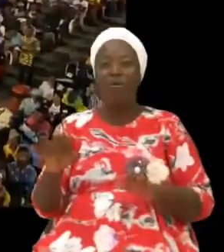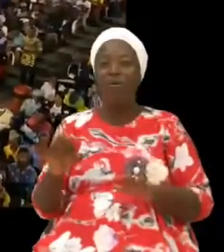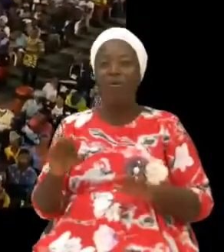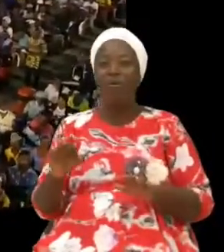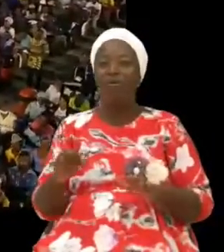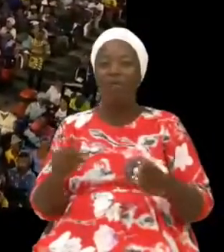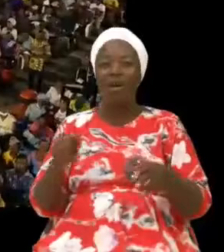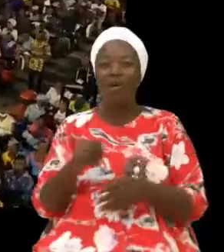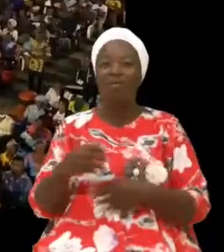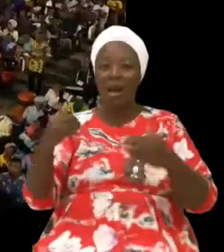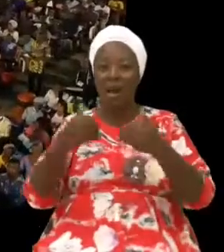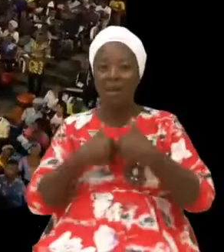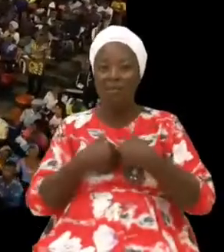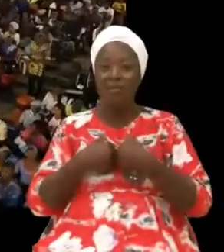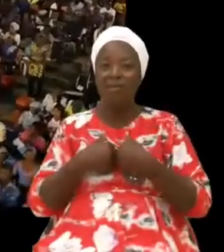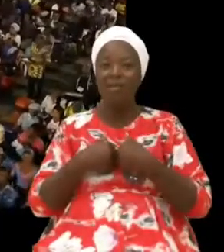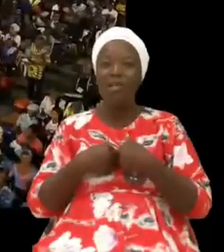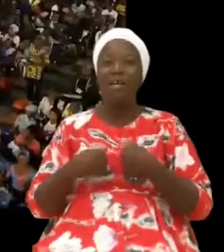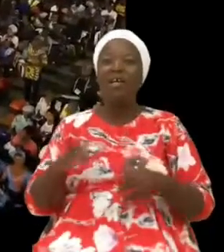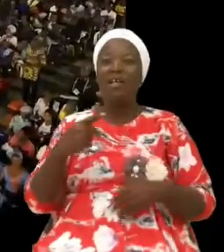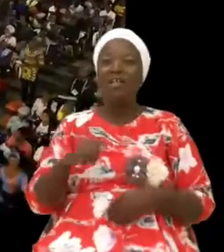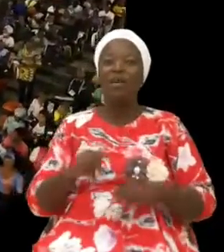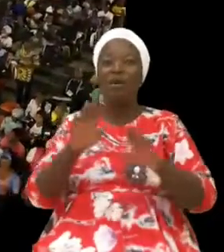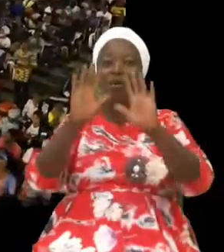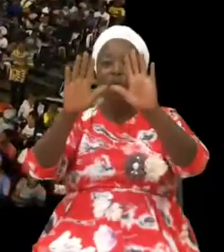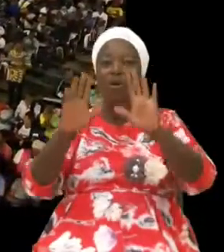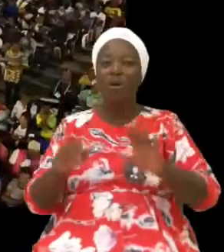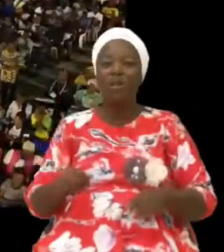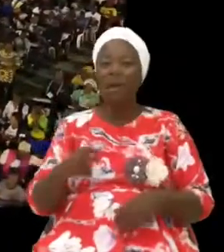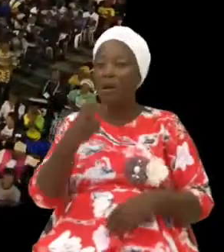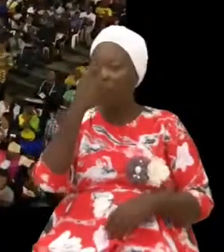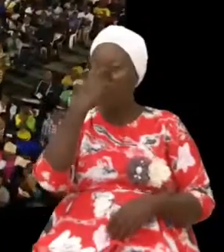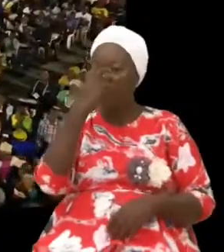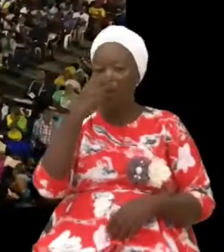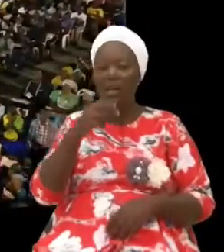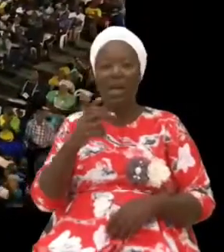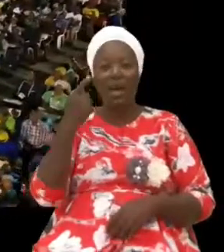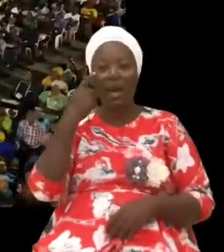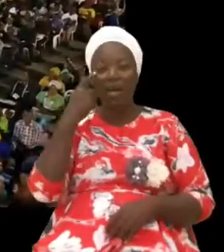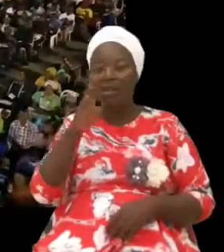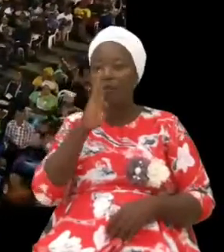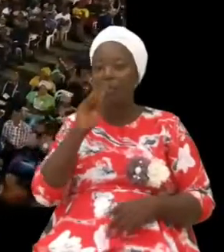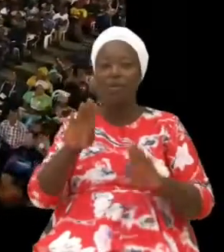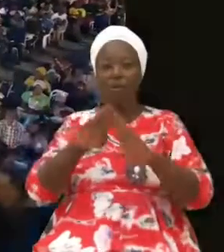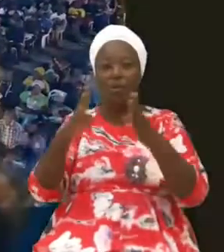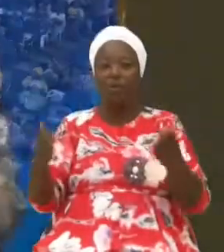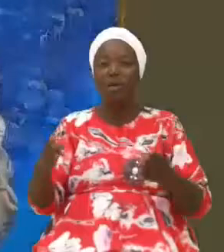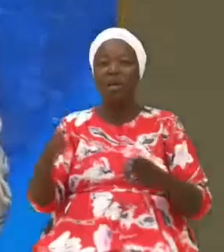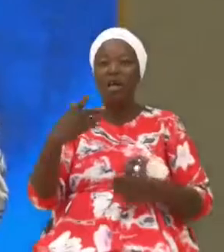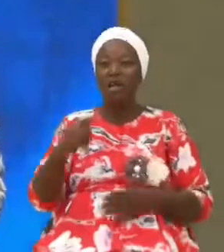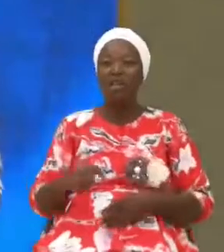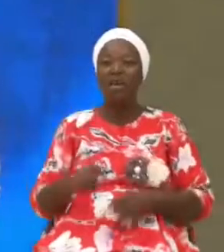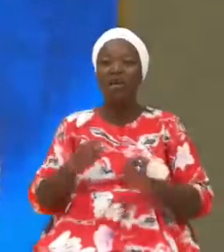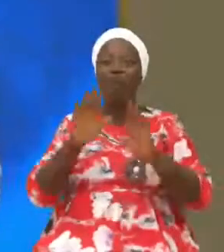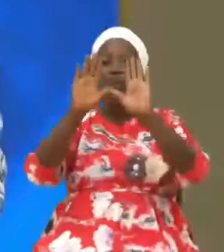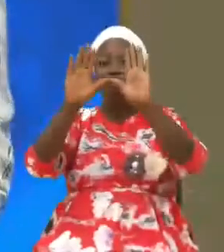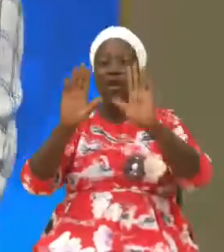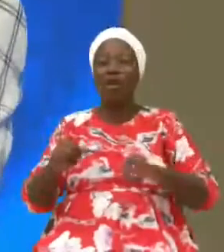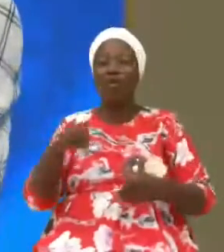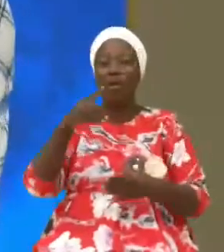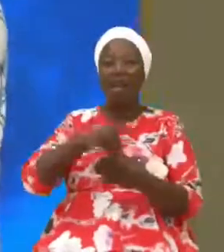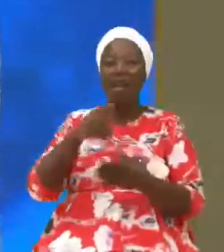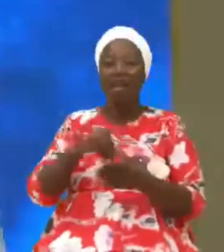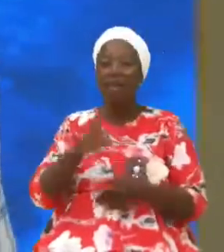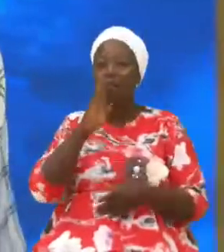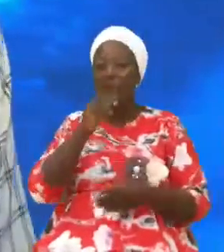healing. The wonder of deliverance. The wonder of blind eyes being opened. And